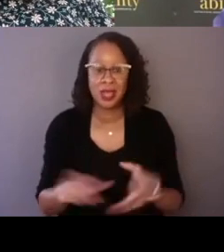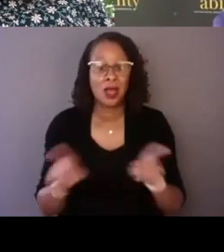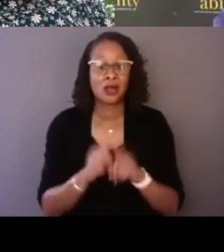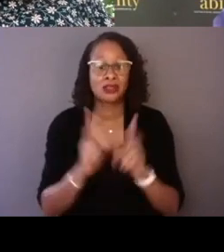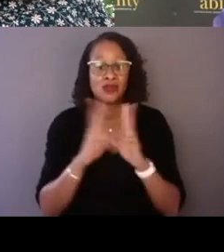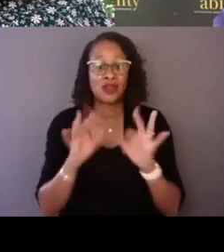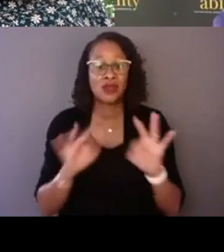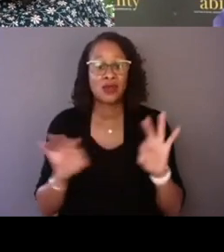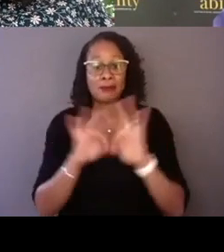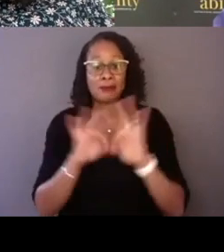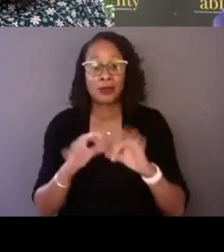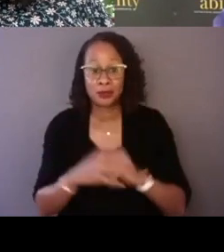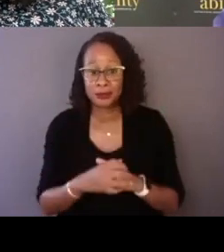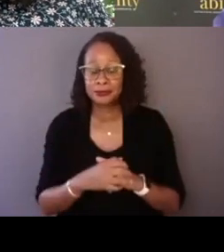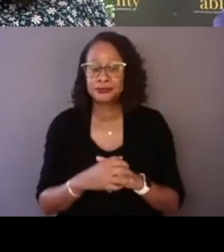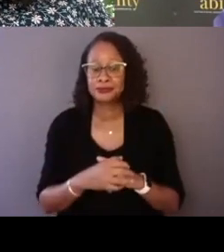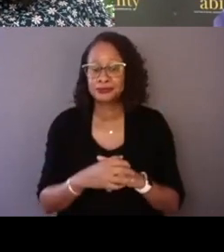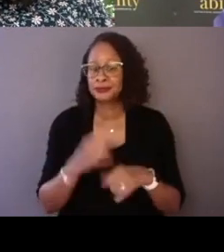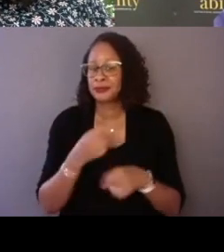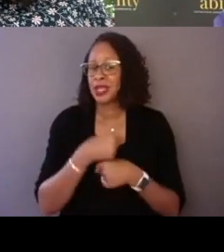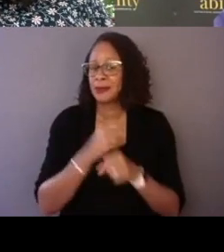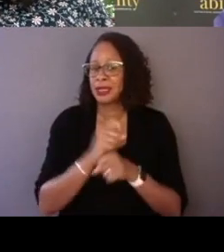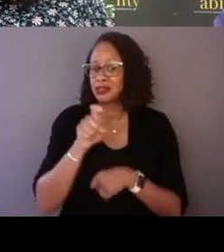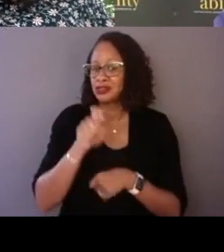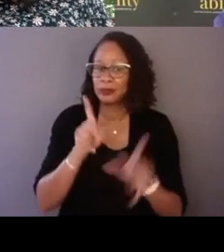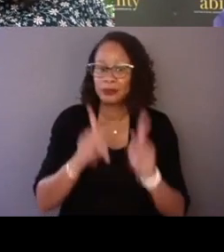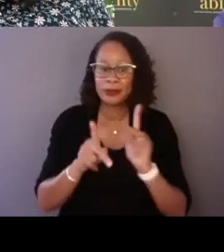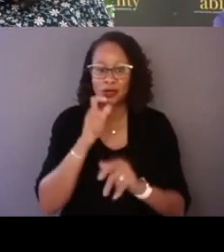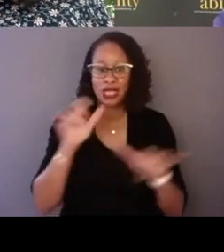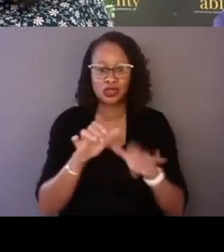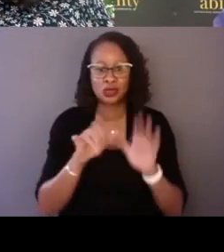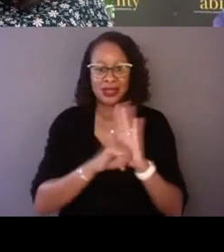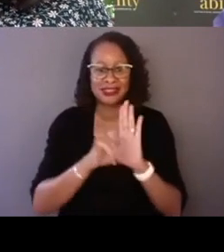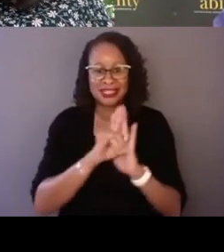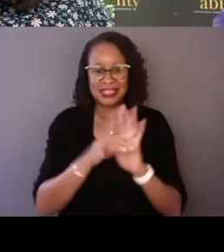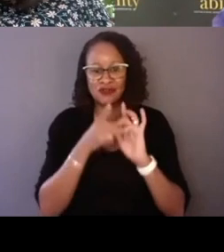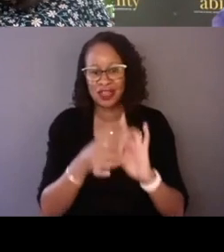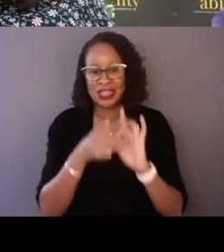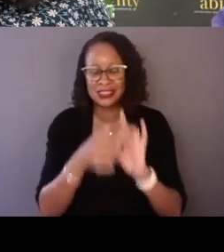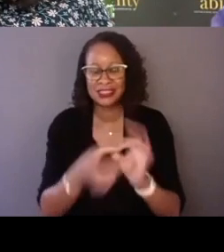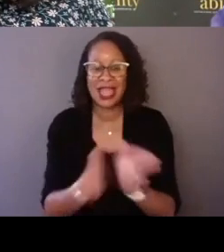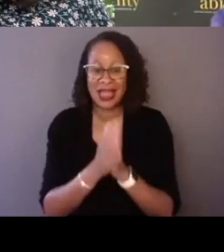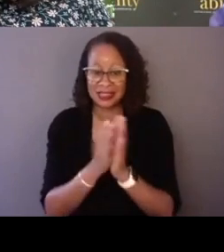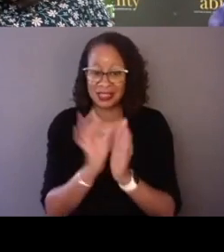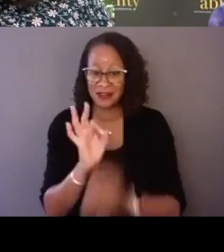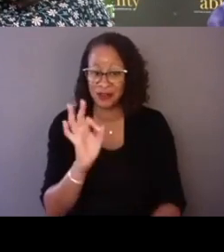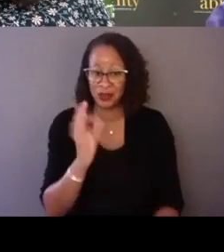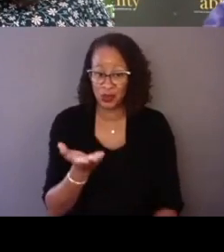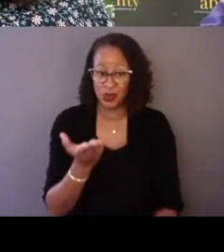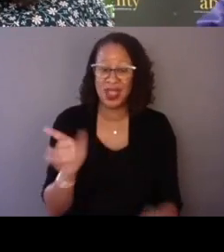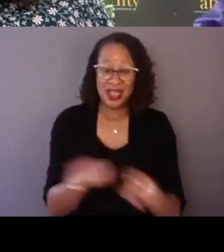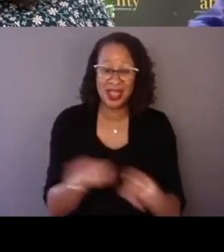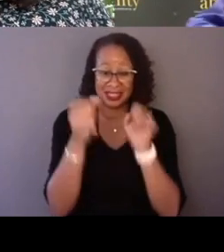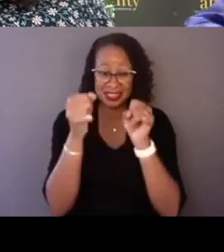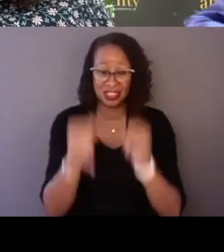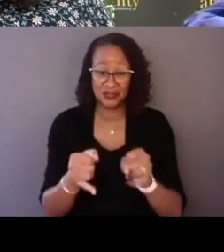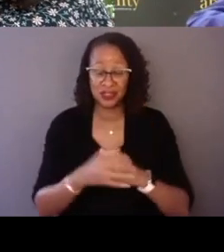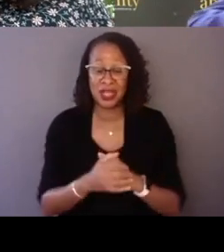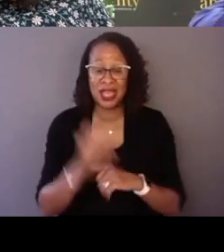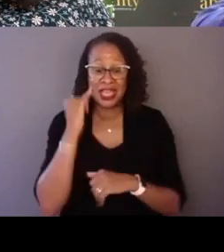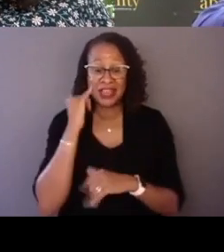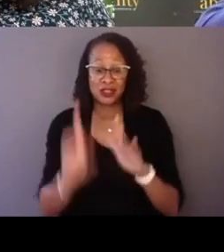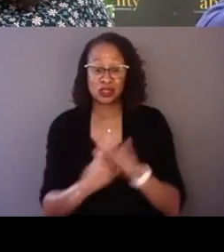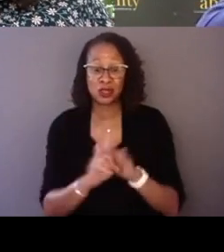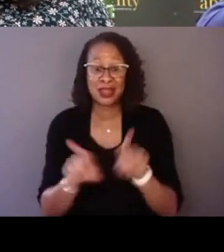important on making sure that people aren't doing identity related asks of you as an individual. If you're just showing up